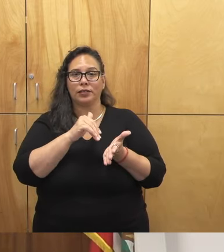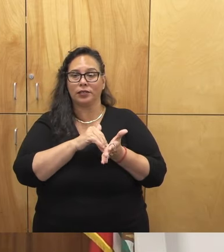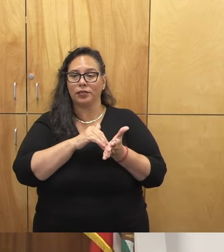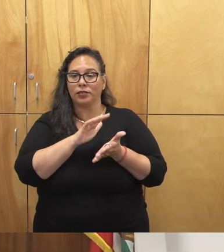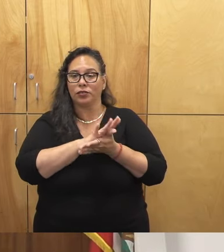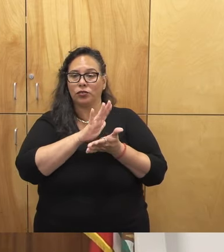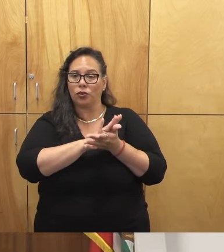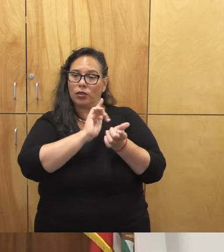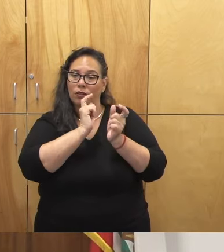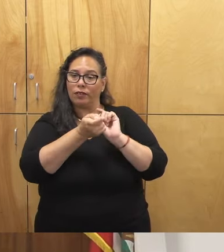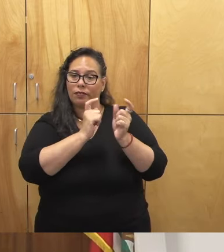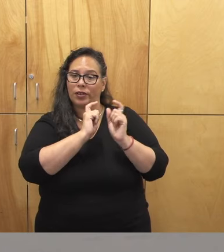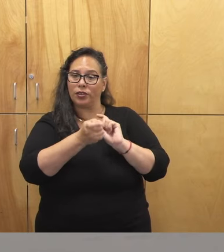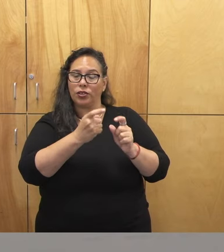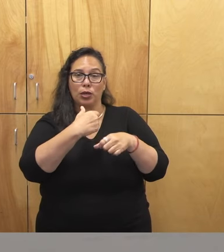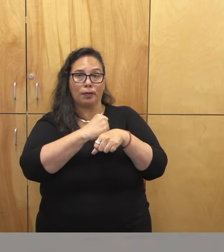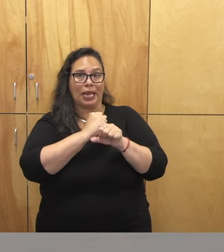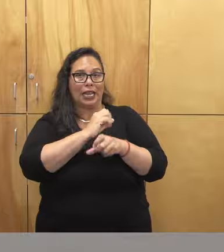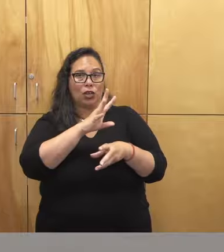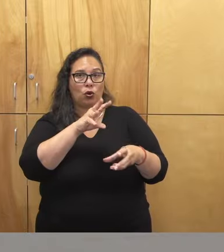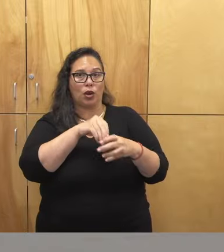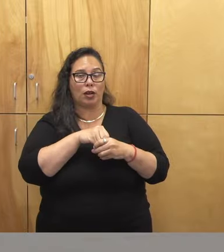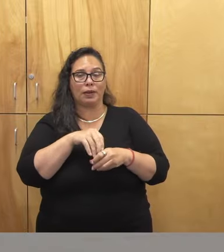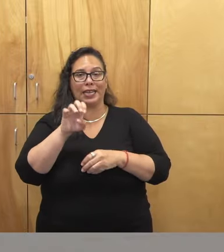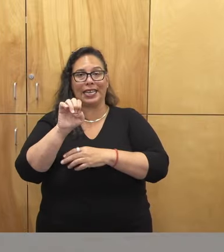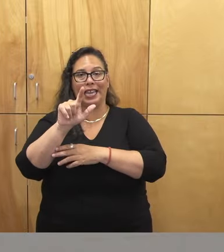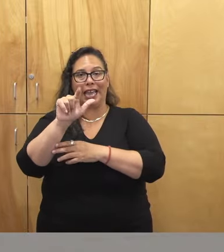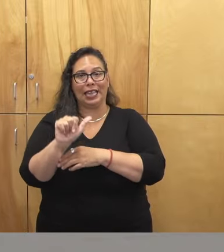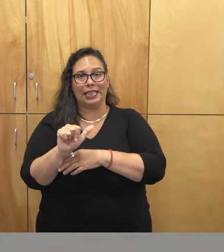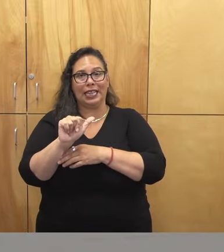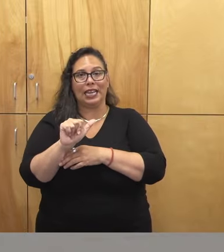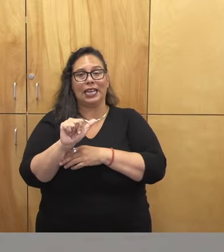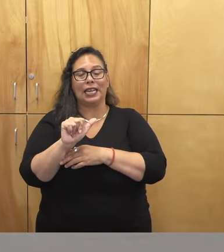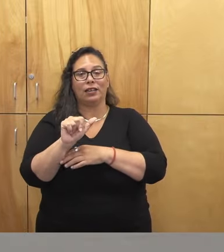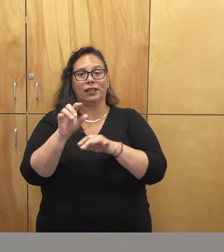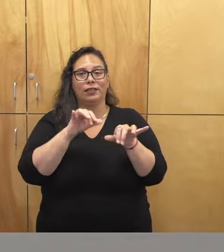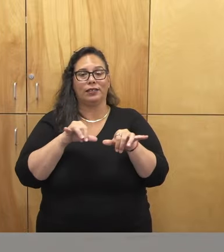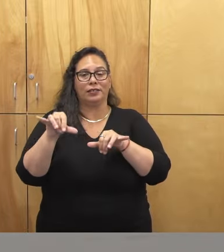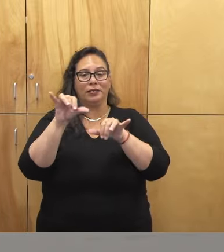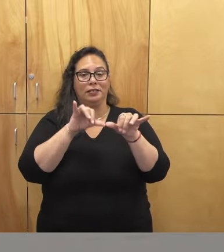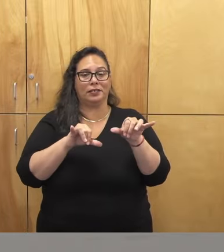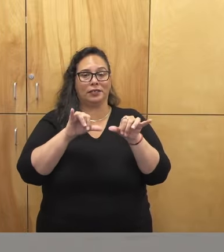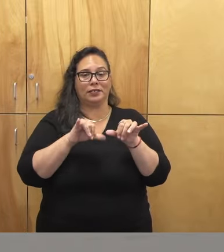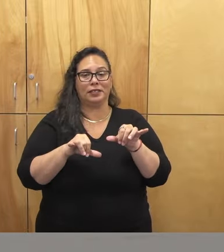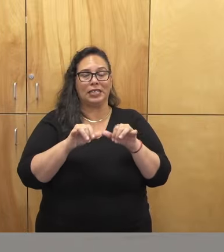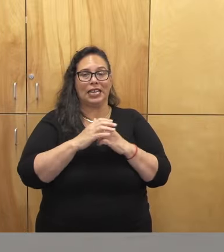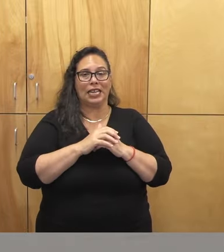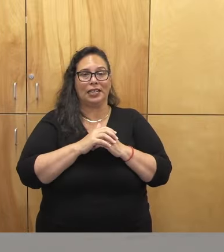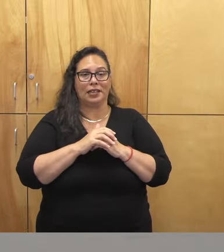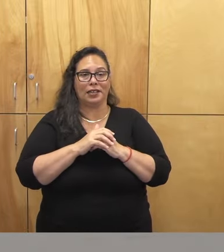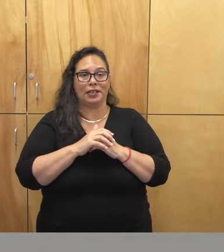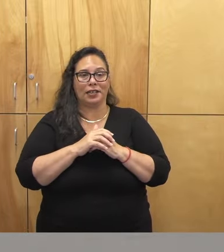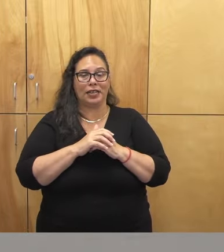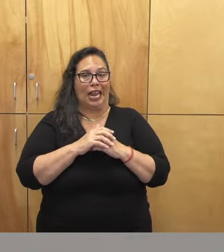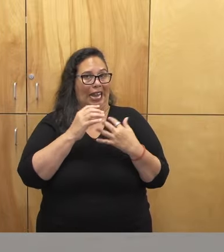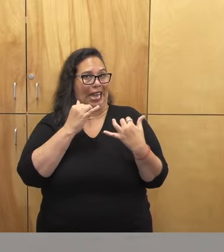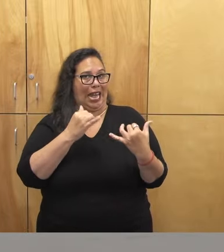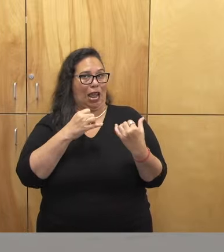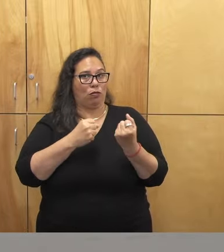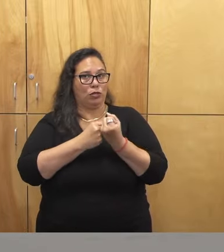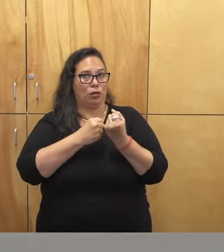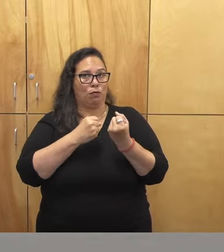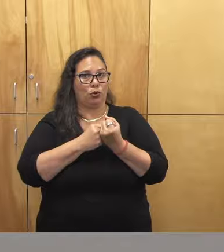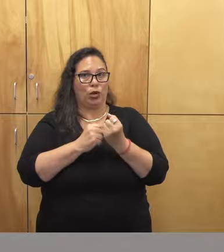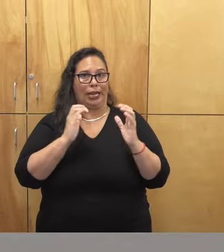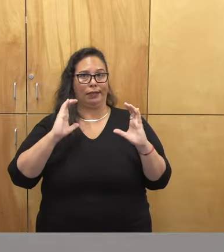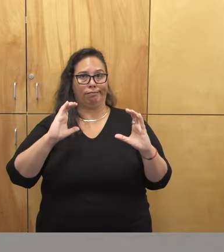the revisions that were made to incorporate the ELA content standards into the P curriculum are now supporting the